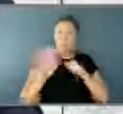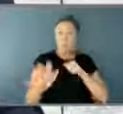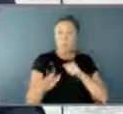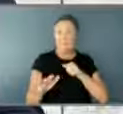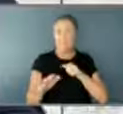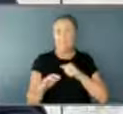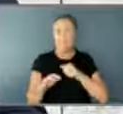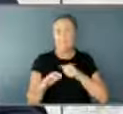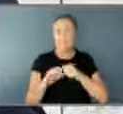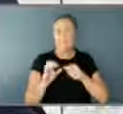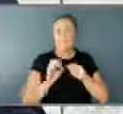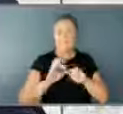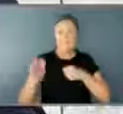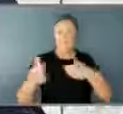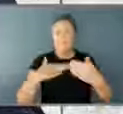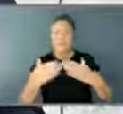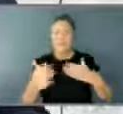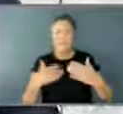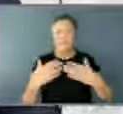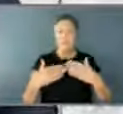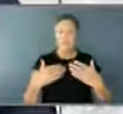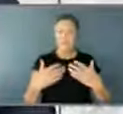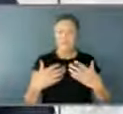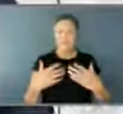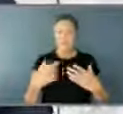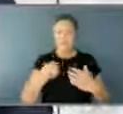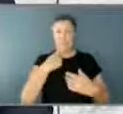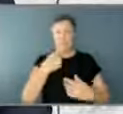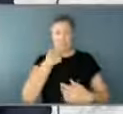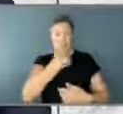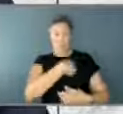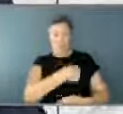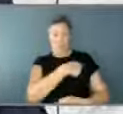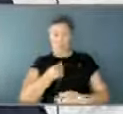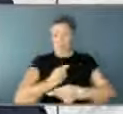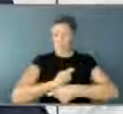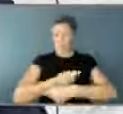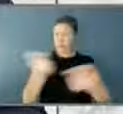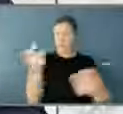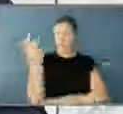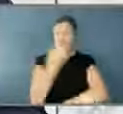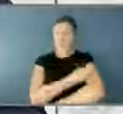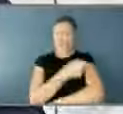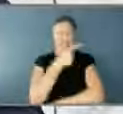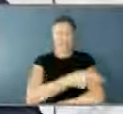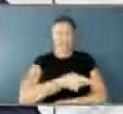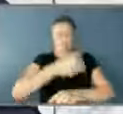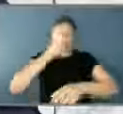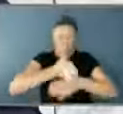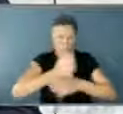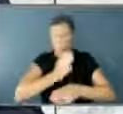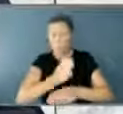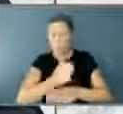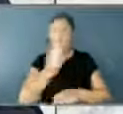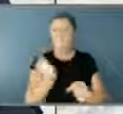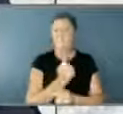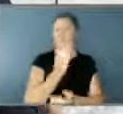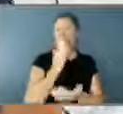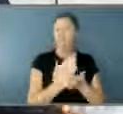fulfil our commitments when it comes to delivering this vaccine in Australia. It is the big agenda item for us, obviously,